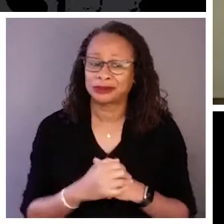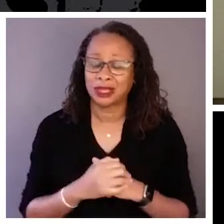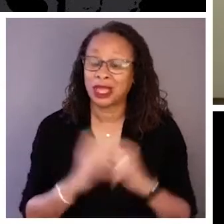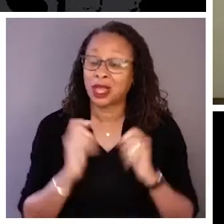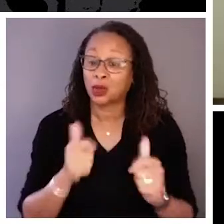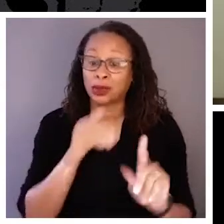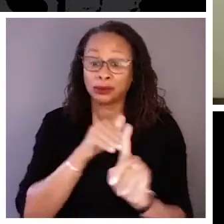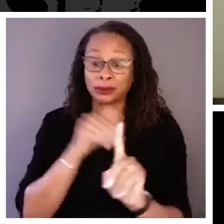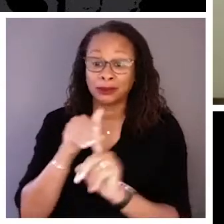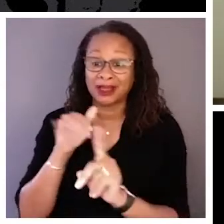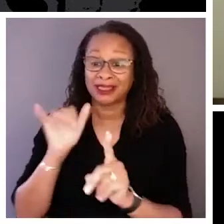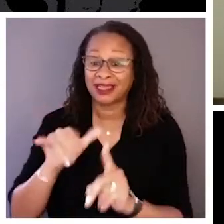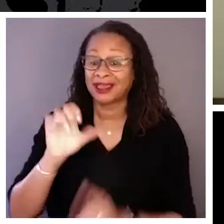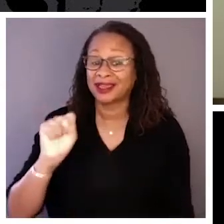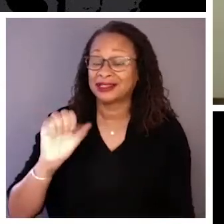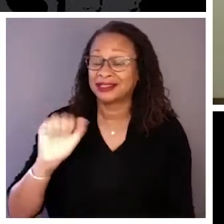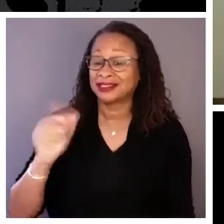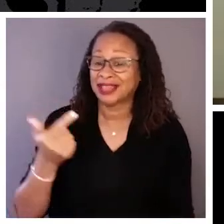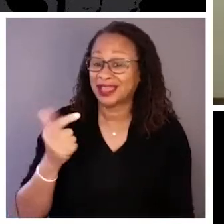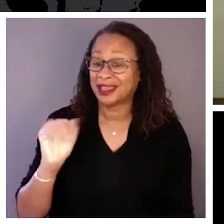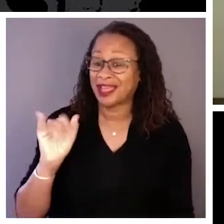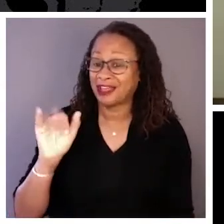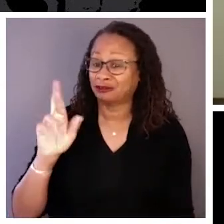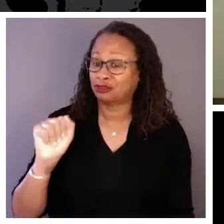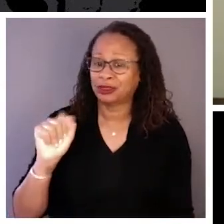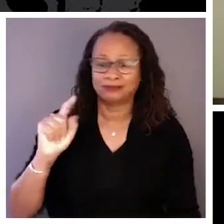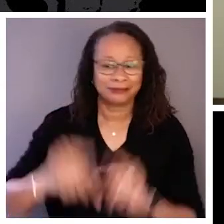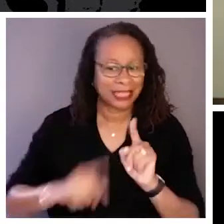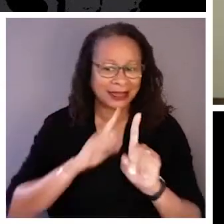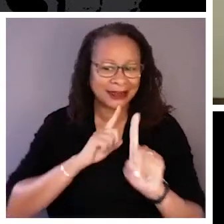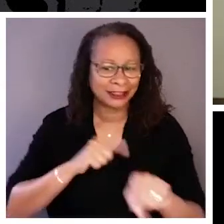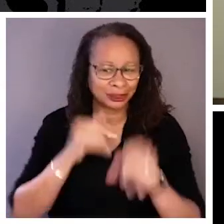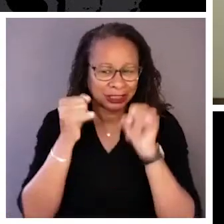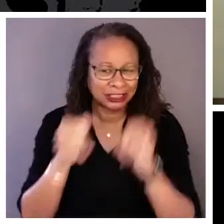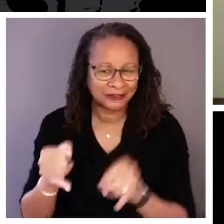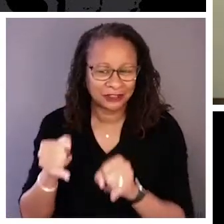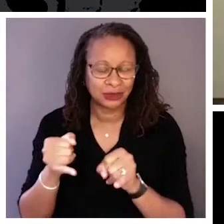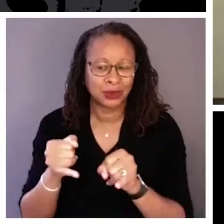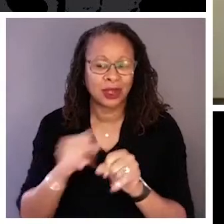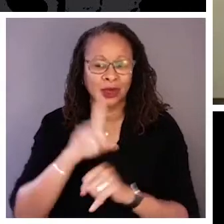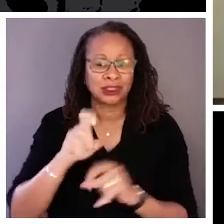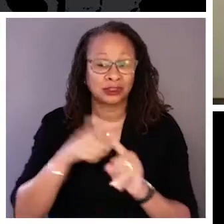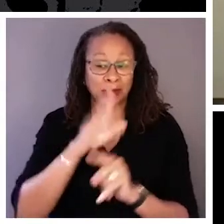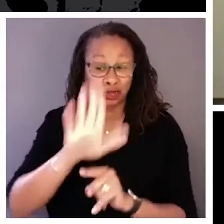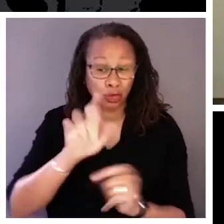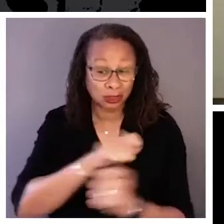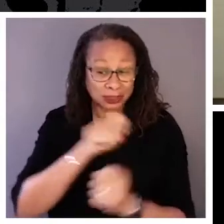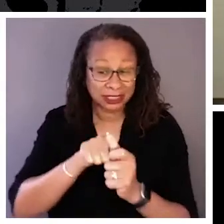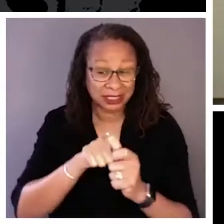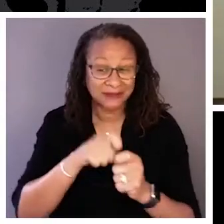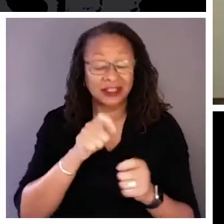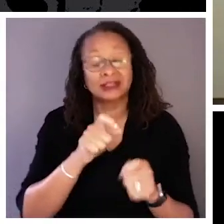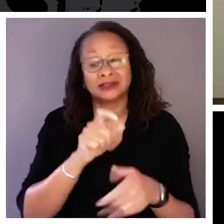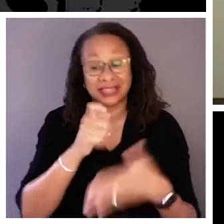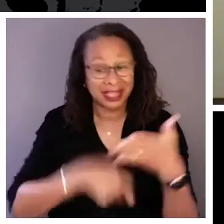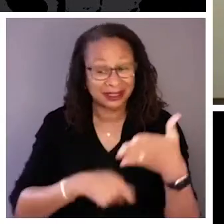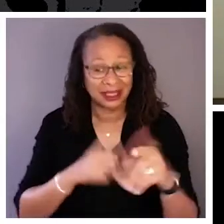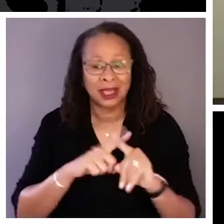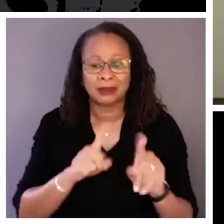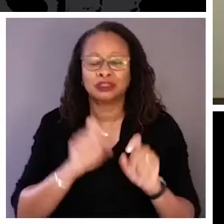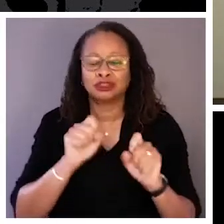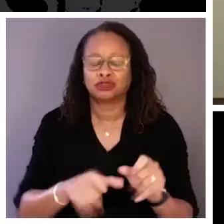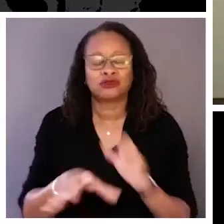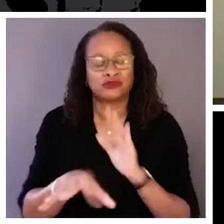that SAG-AFTRA is unable to answer individual questions about your specific tax returns, and those questions should be directed to a professional